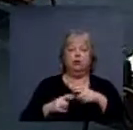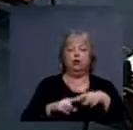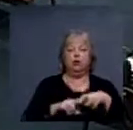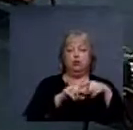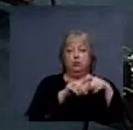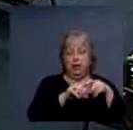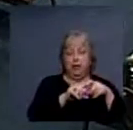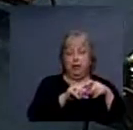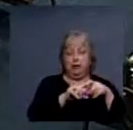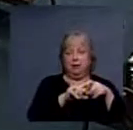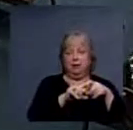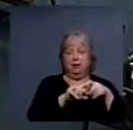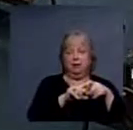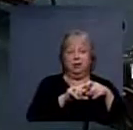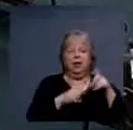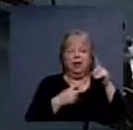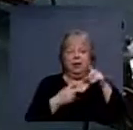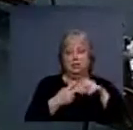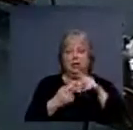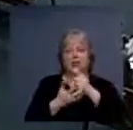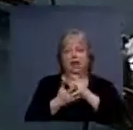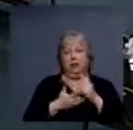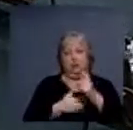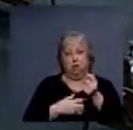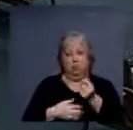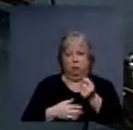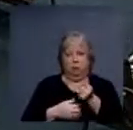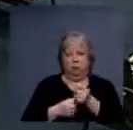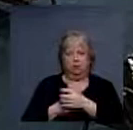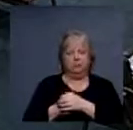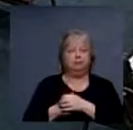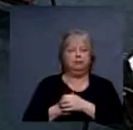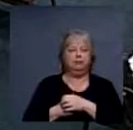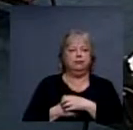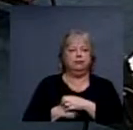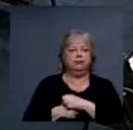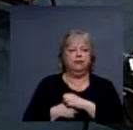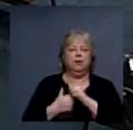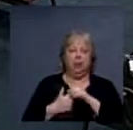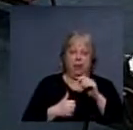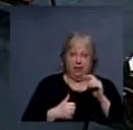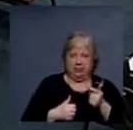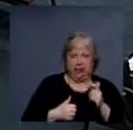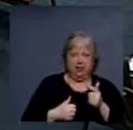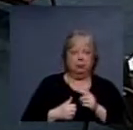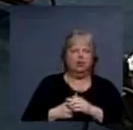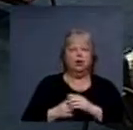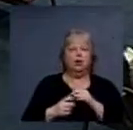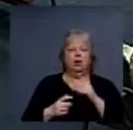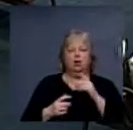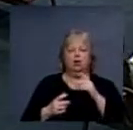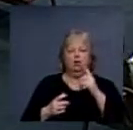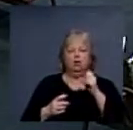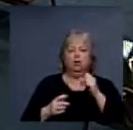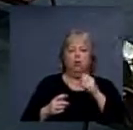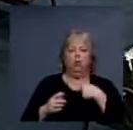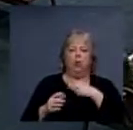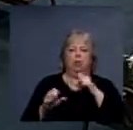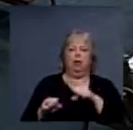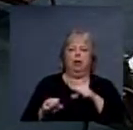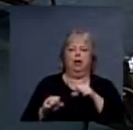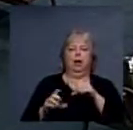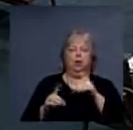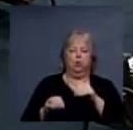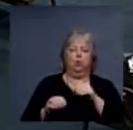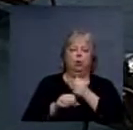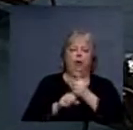There is a motion to recess until next Tuesday with a second for the purpose of conducting the annual evaluations of